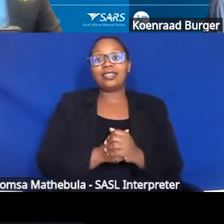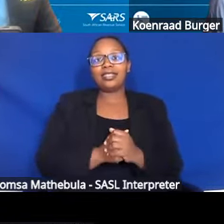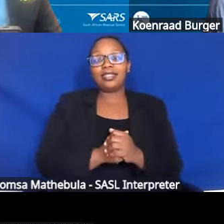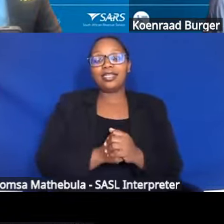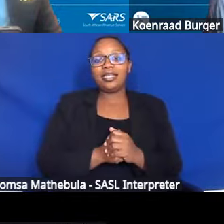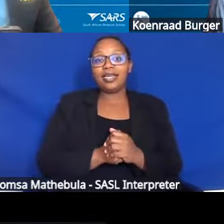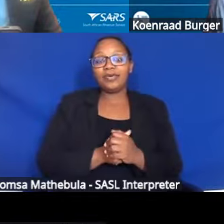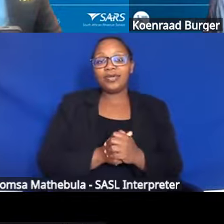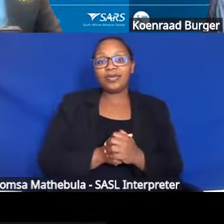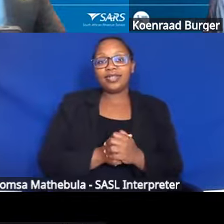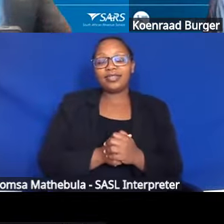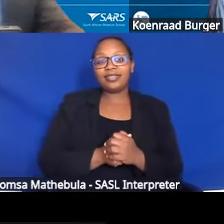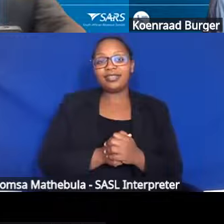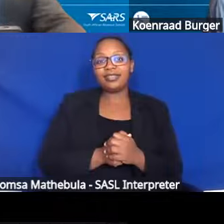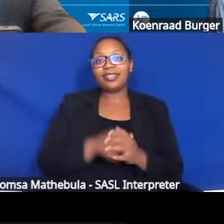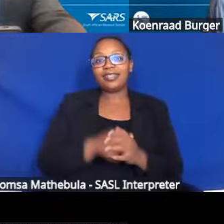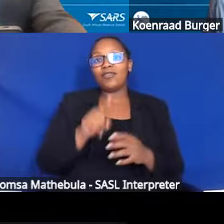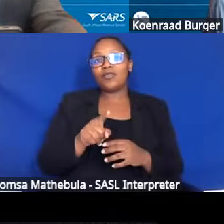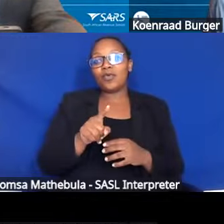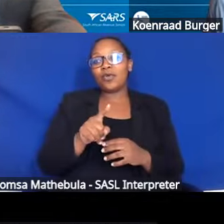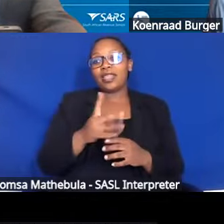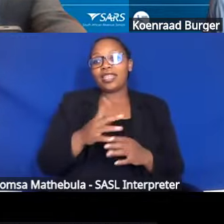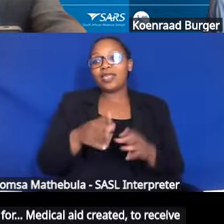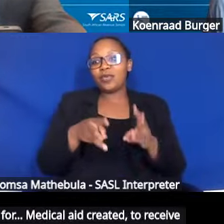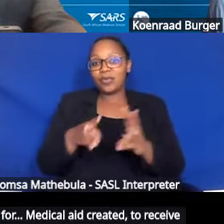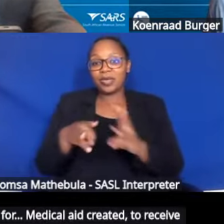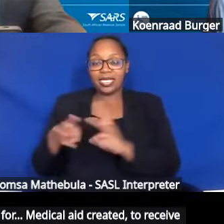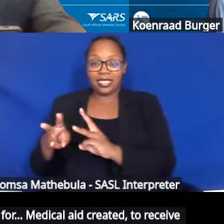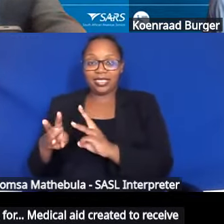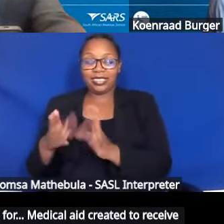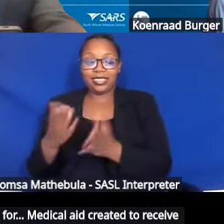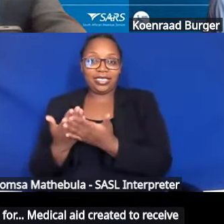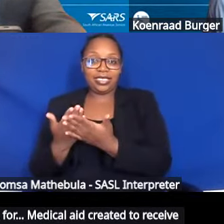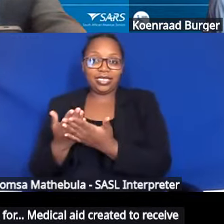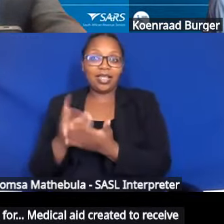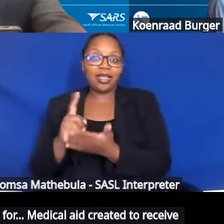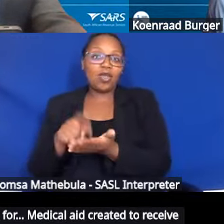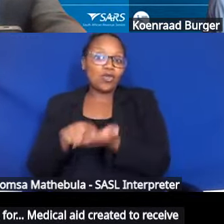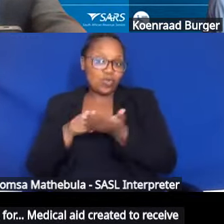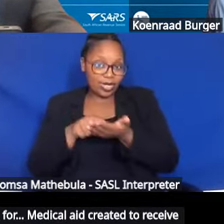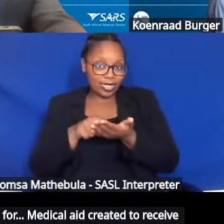for medical aid credit, to receive the medical aid credits. Mark?